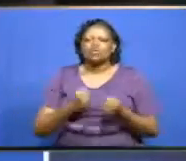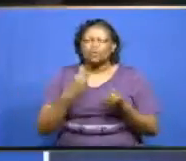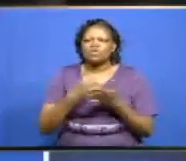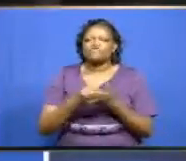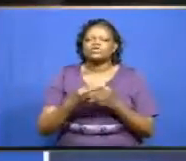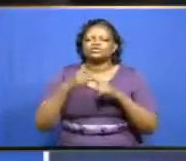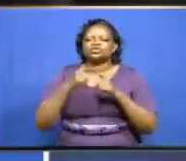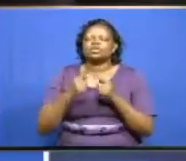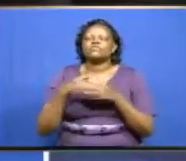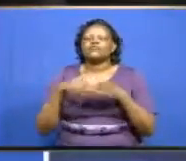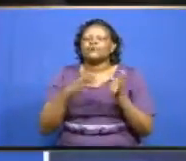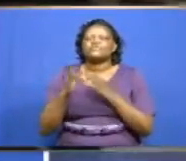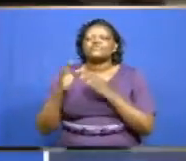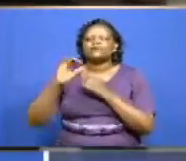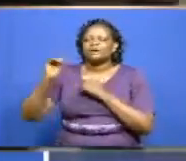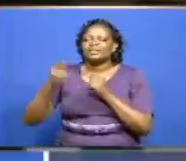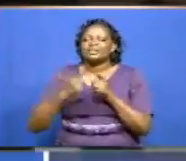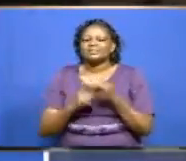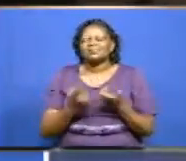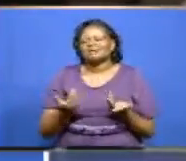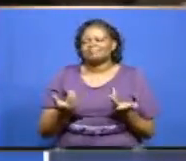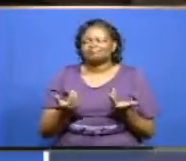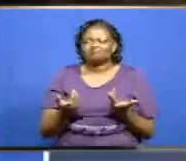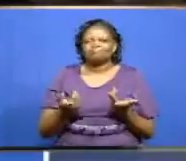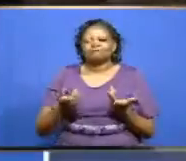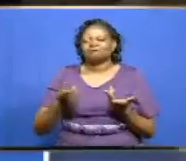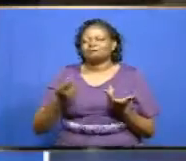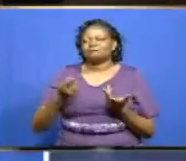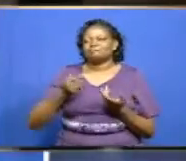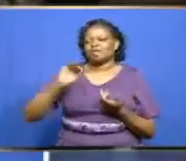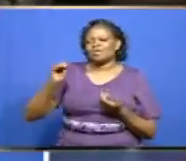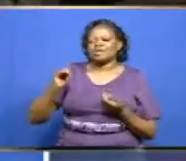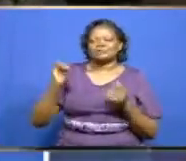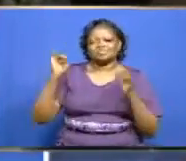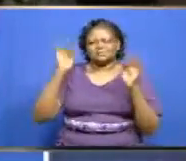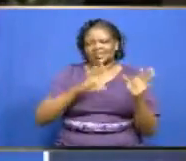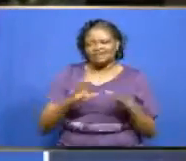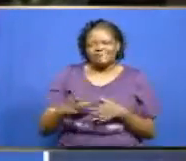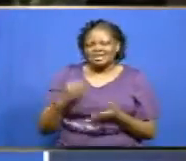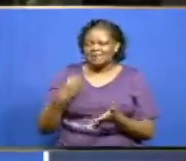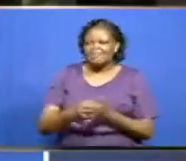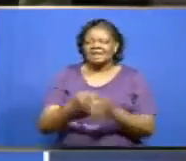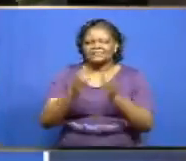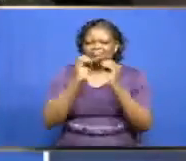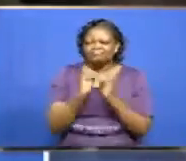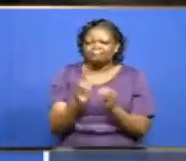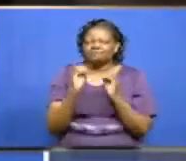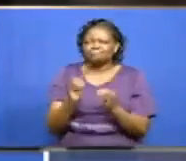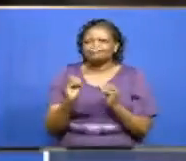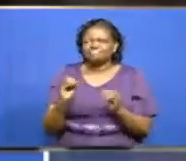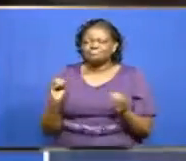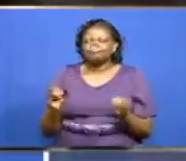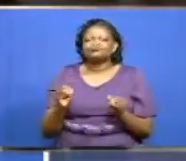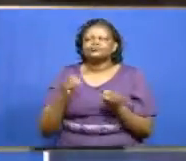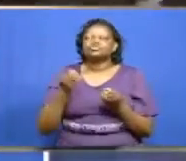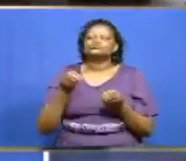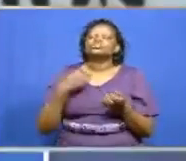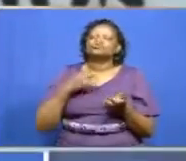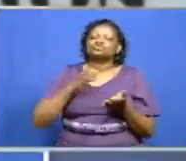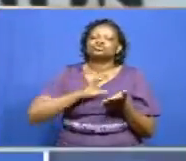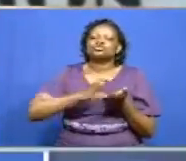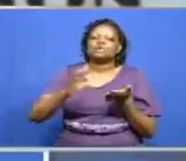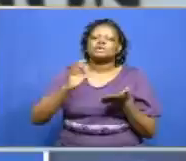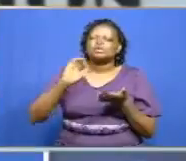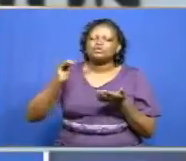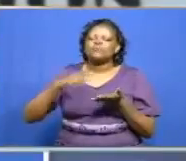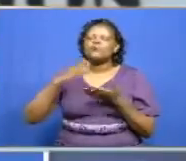for counties, thereby starving the devolved units of cash. A proposal to allocate populous counties more funds at the expense